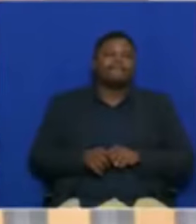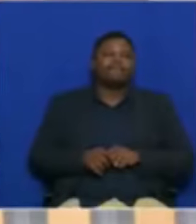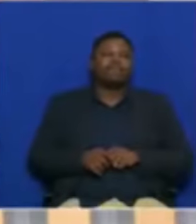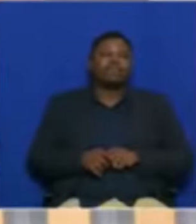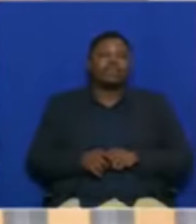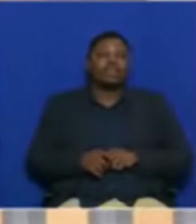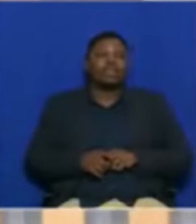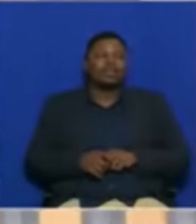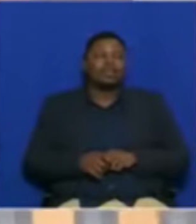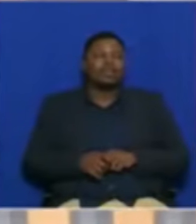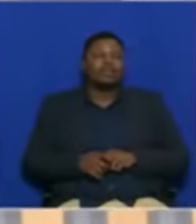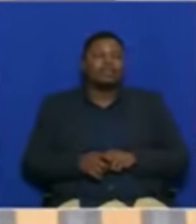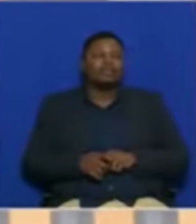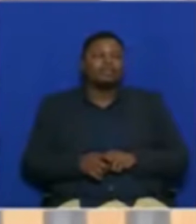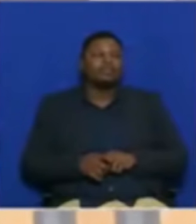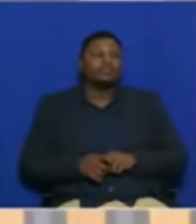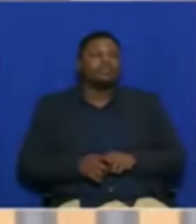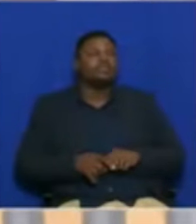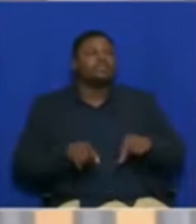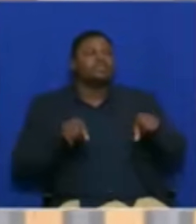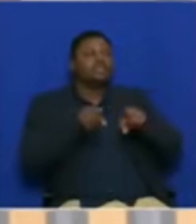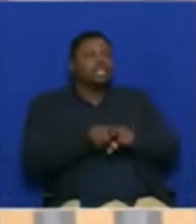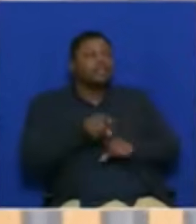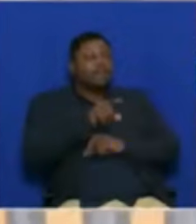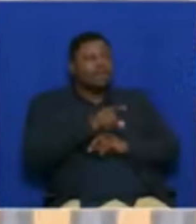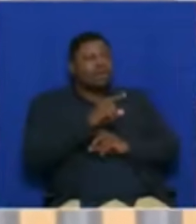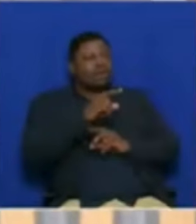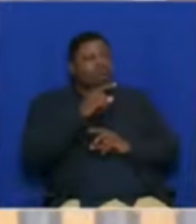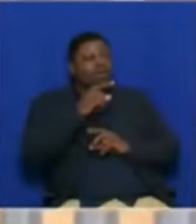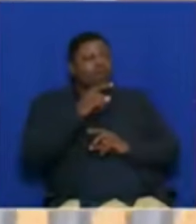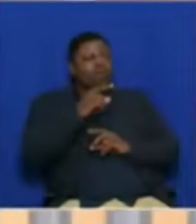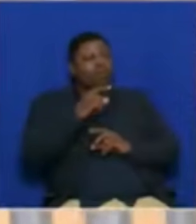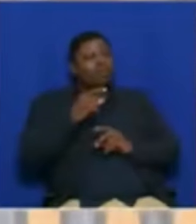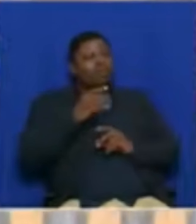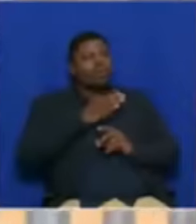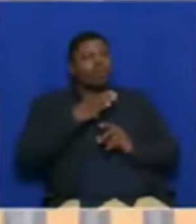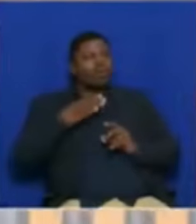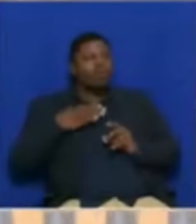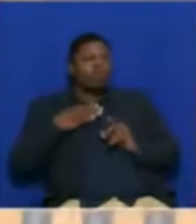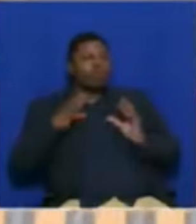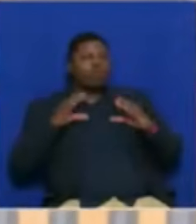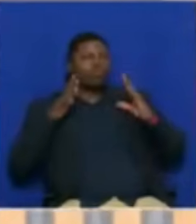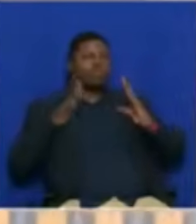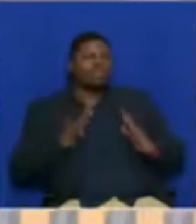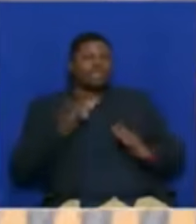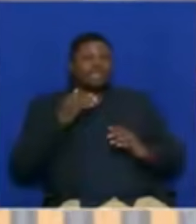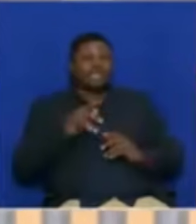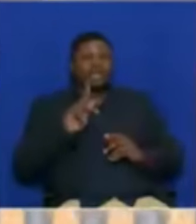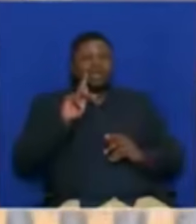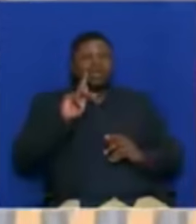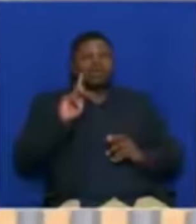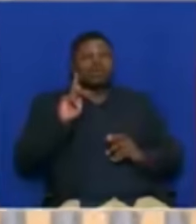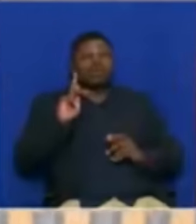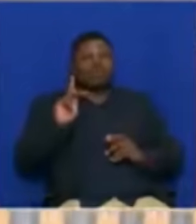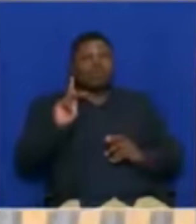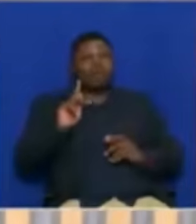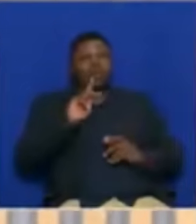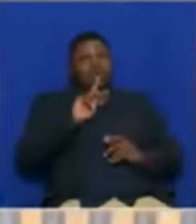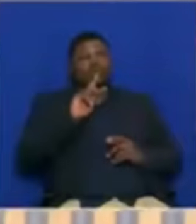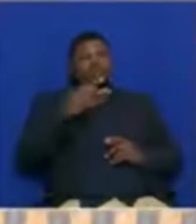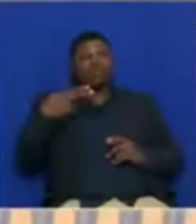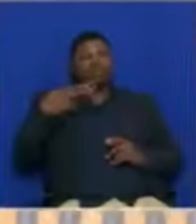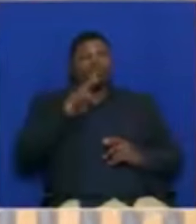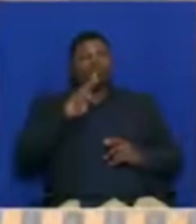Commissioner Khumalo first and then Commissioner Baloyi mentioned a very interesting concept of a tea break, but